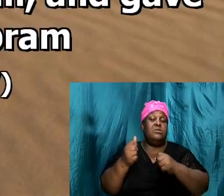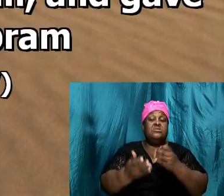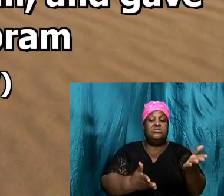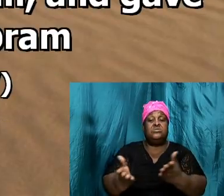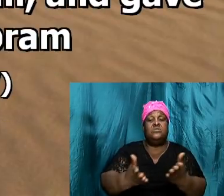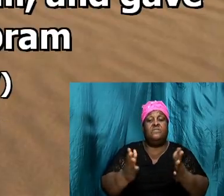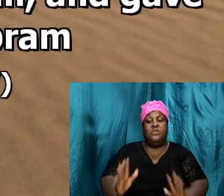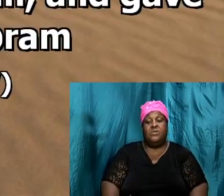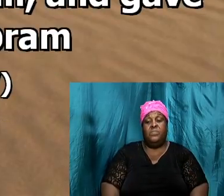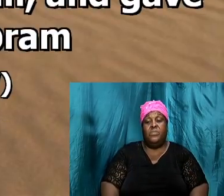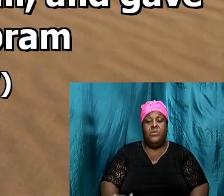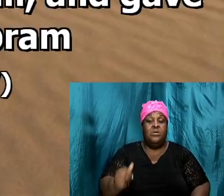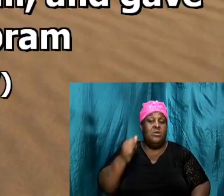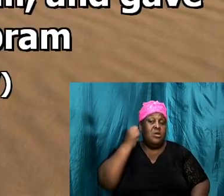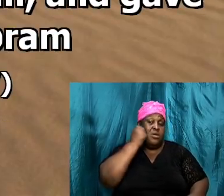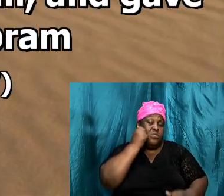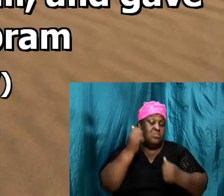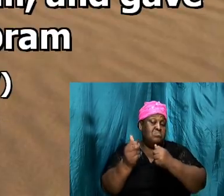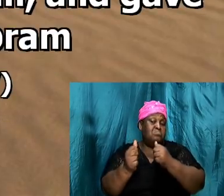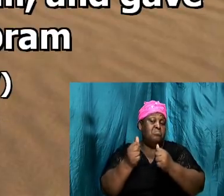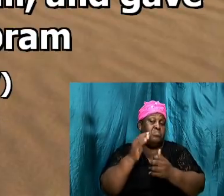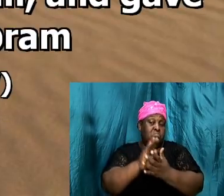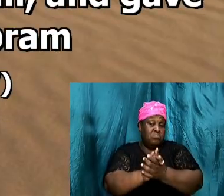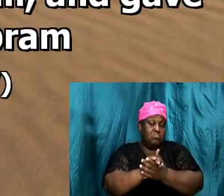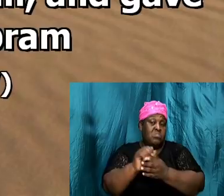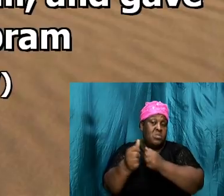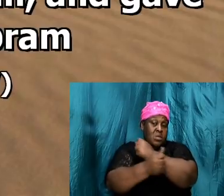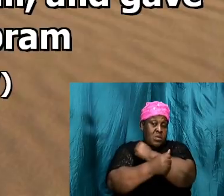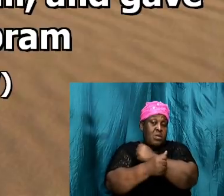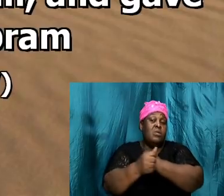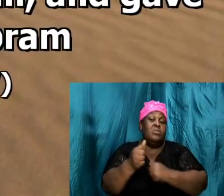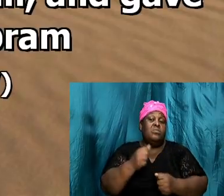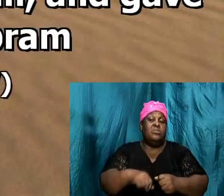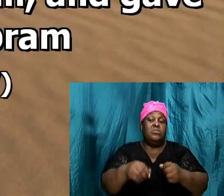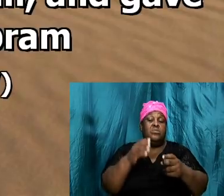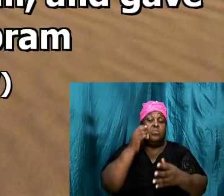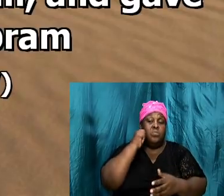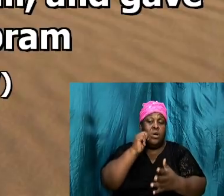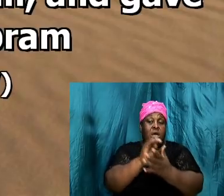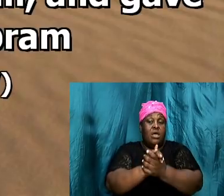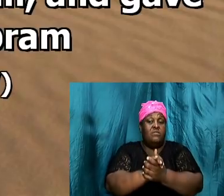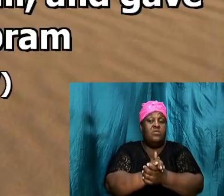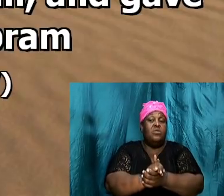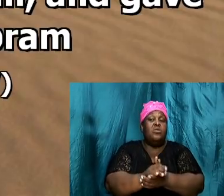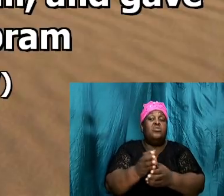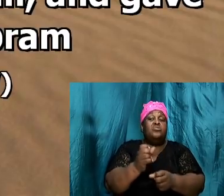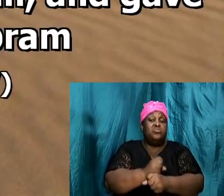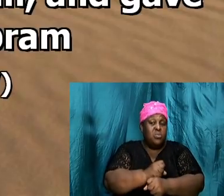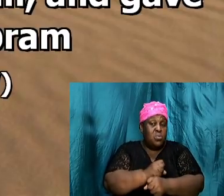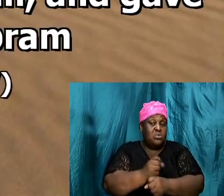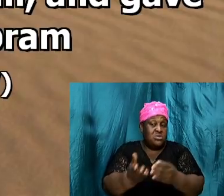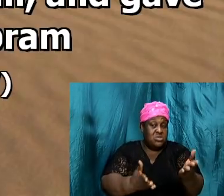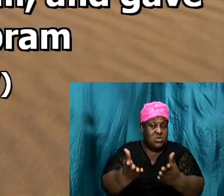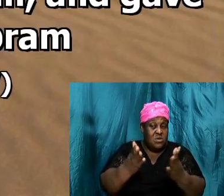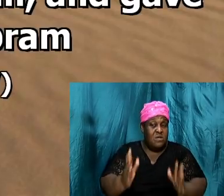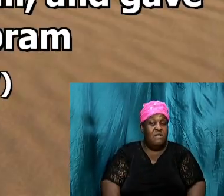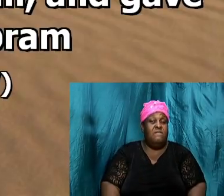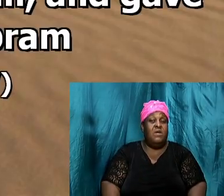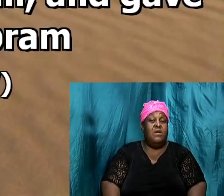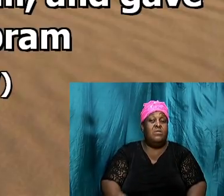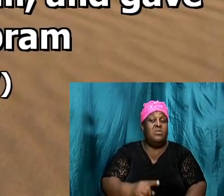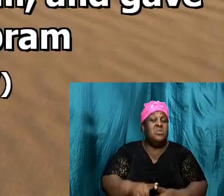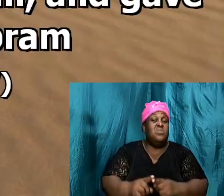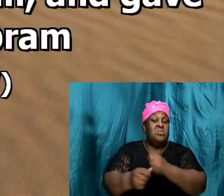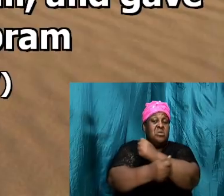And Sarai, Abram's wife, took Hagar, her maid, the Egyptian, after Abram dwelt ten